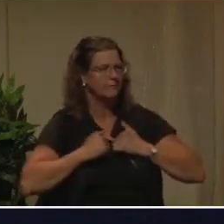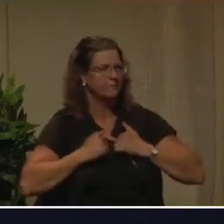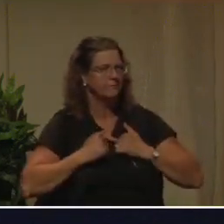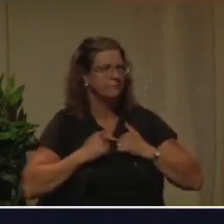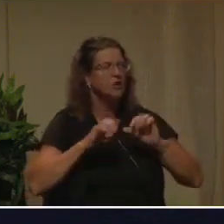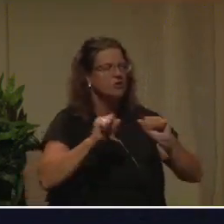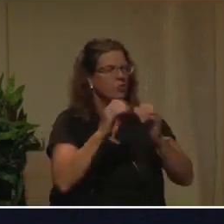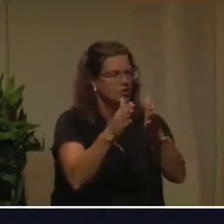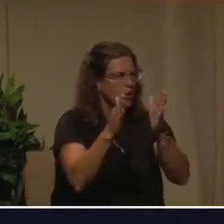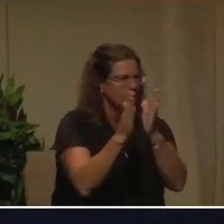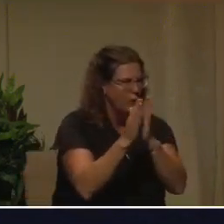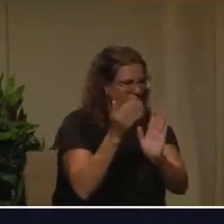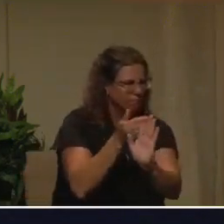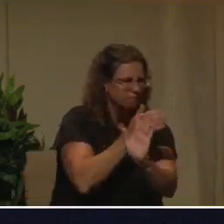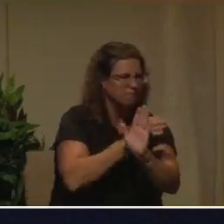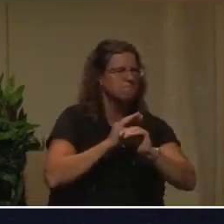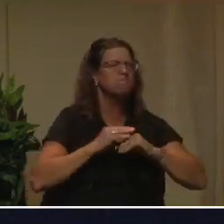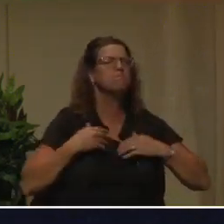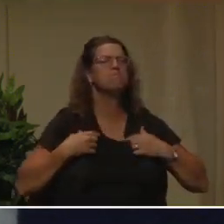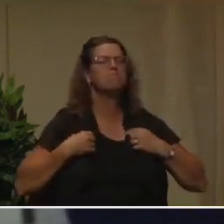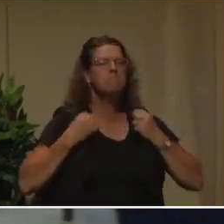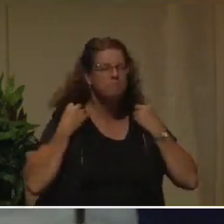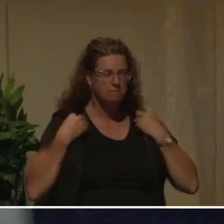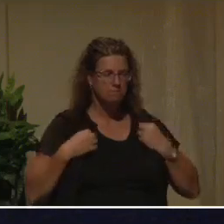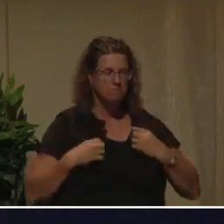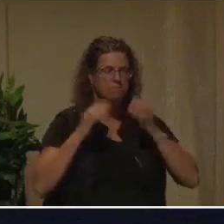God's Word. Father in heaven,